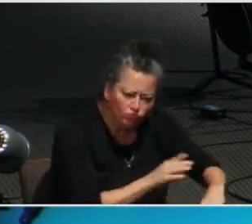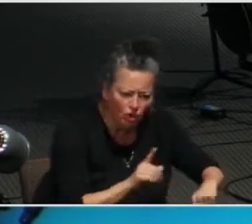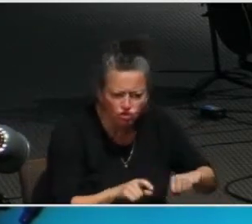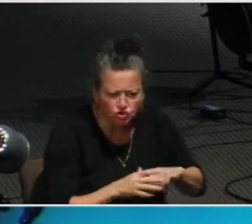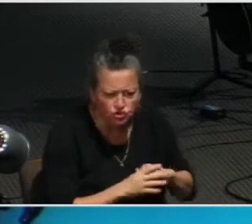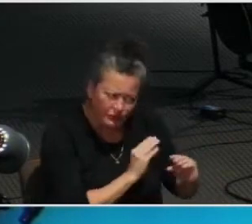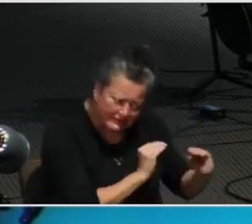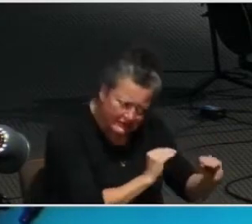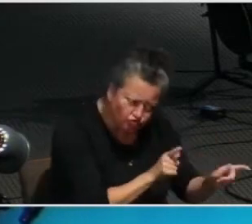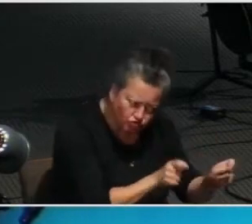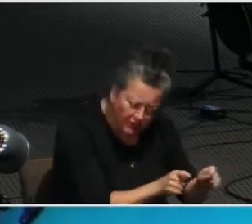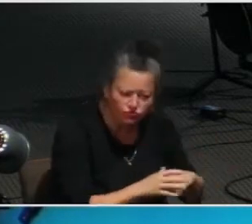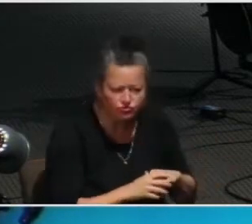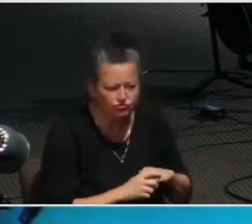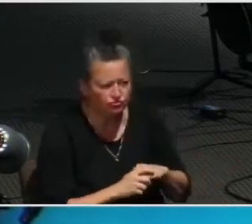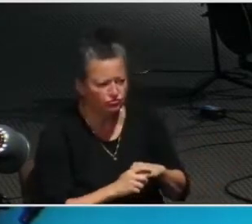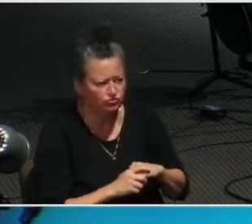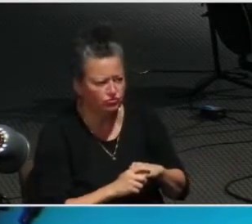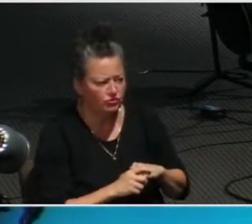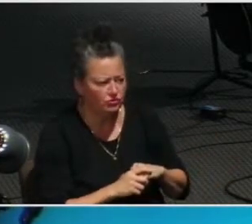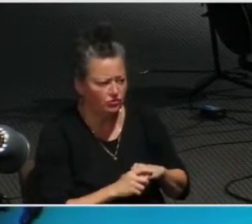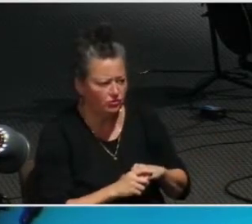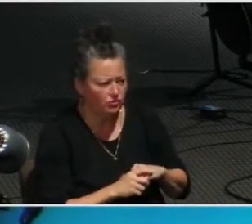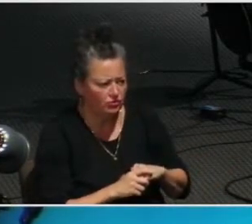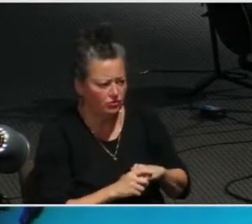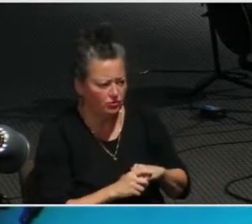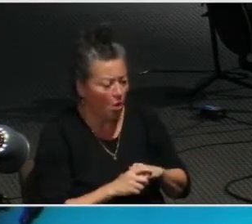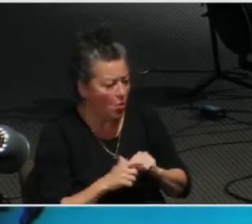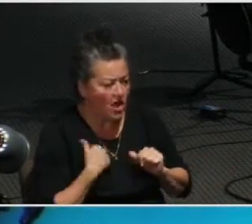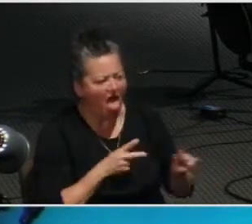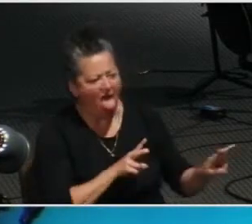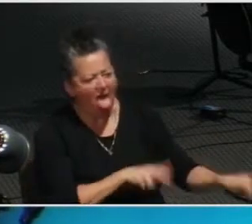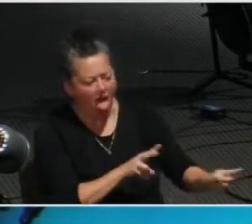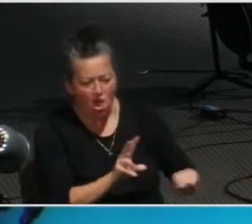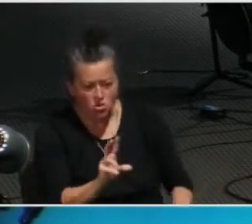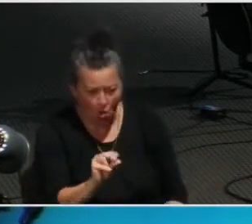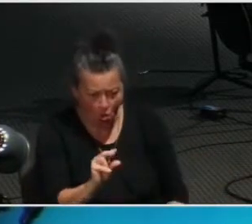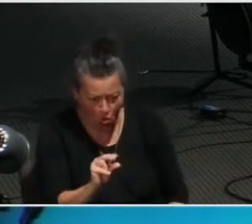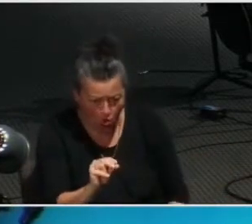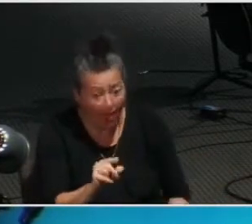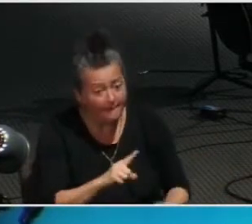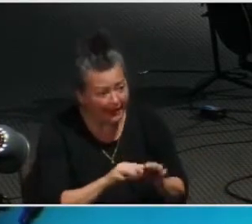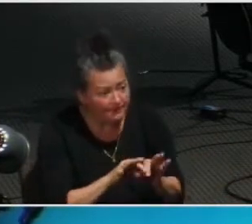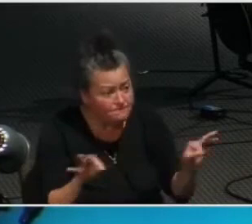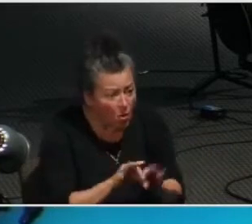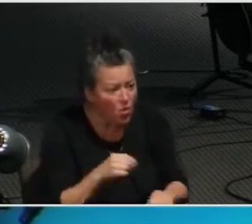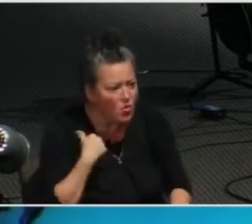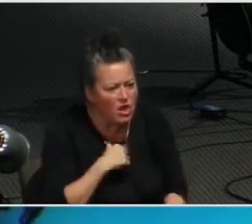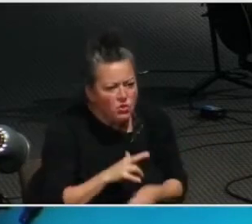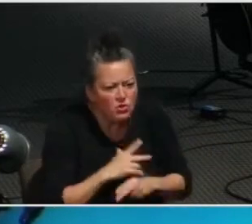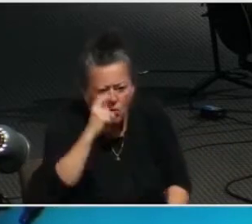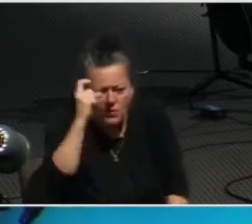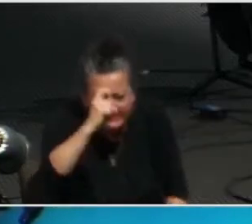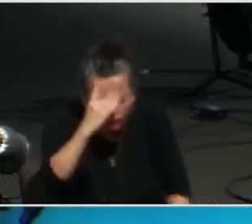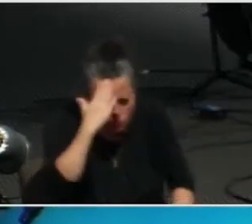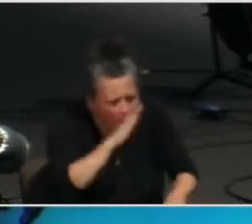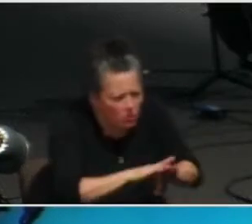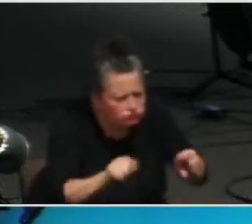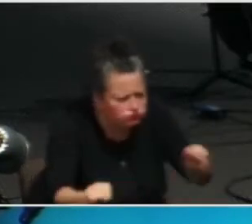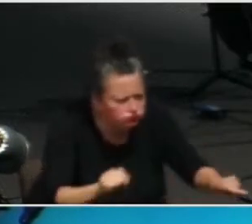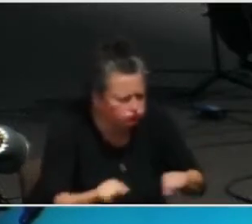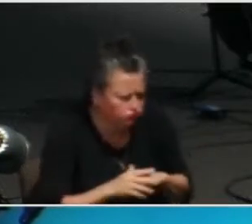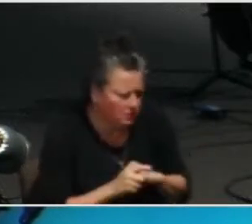anymore. No, don't be judgmental. But you're still called to discern. Or we might struggle with